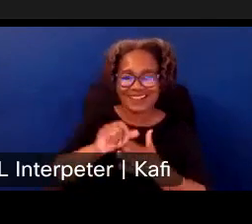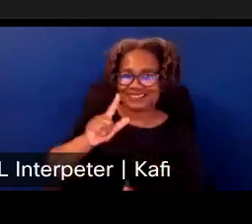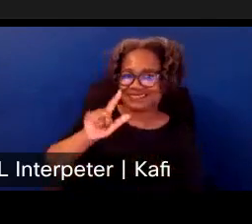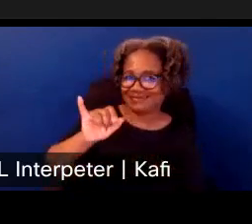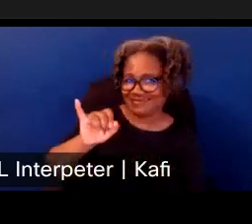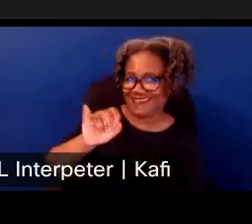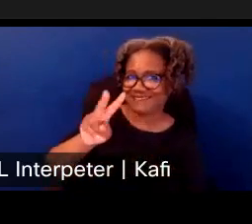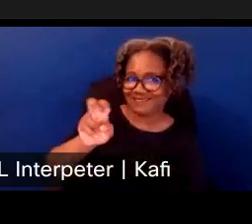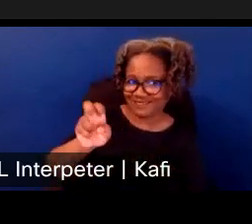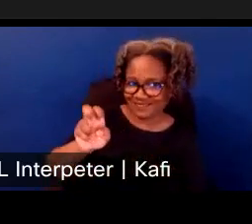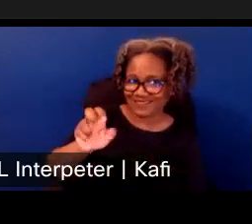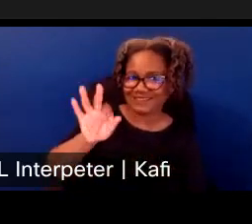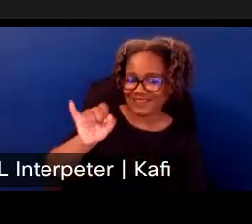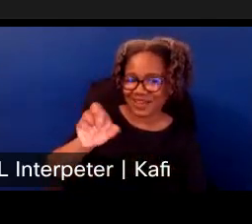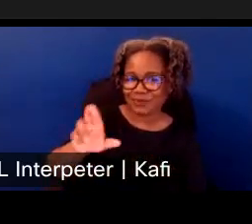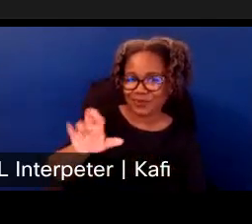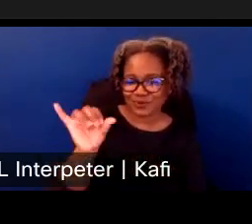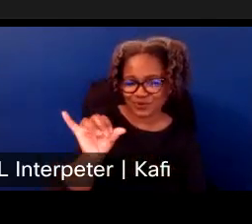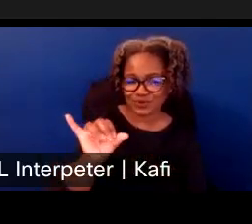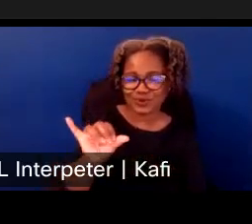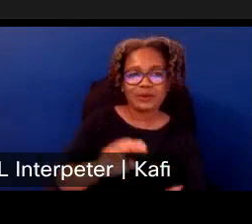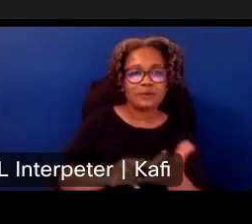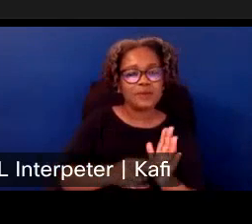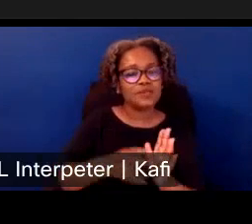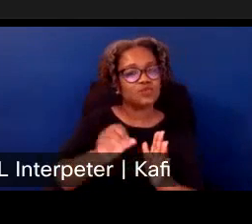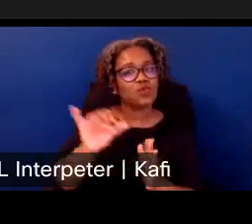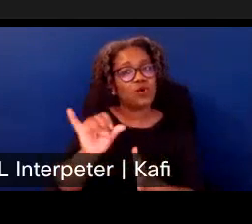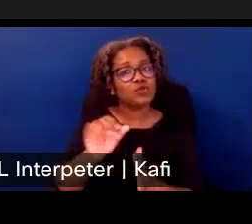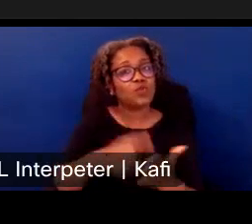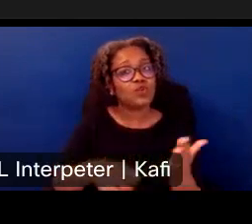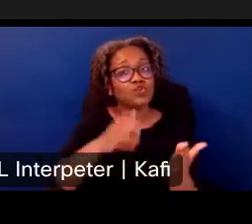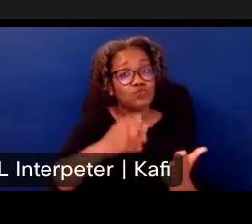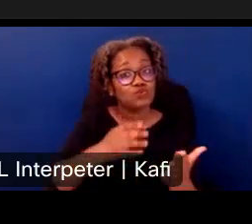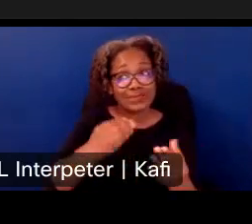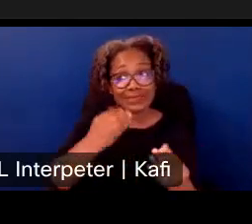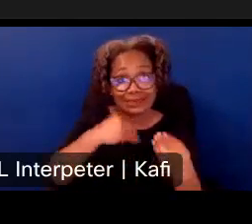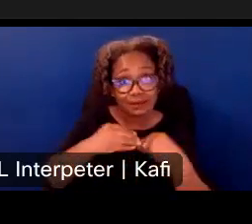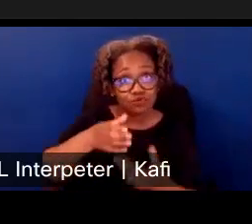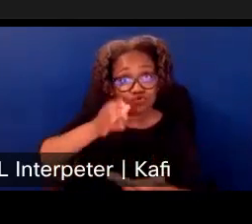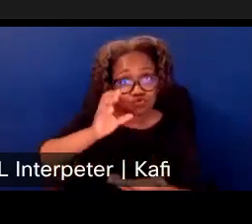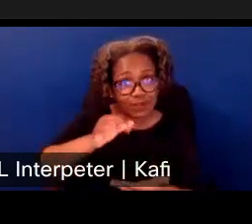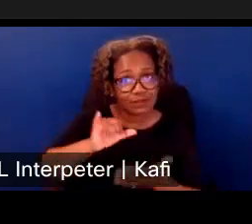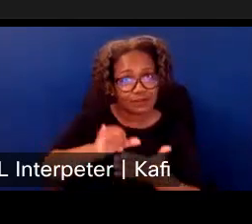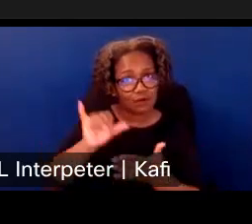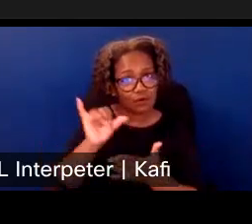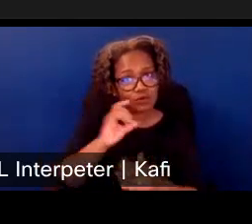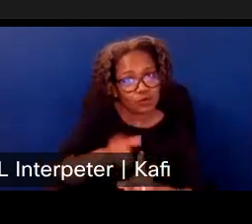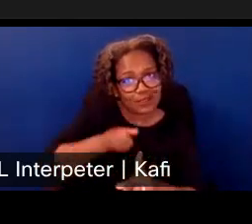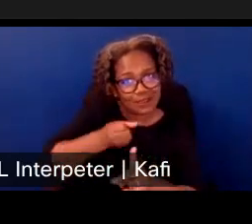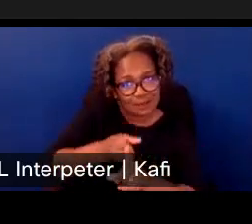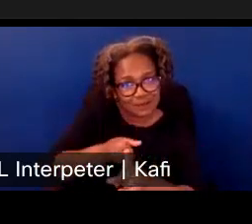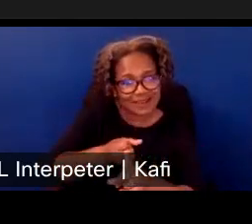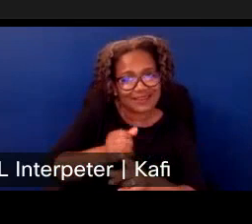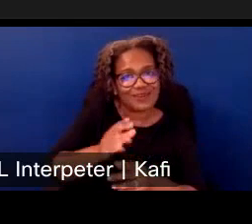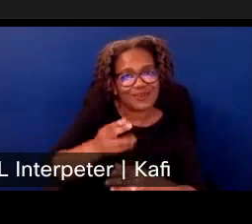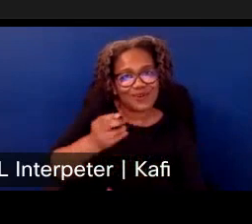has a very broad spectrum effect on what comes out of the scalp and then how you have to